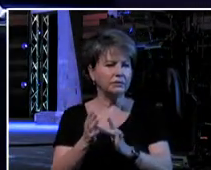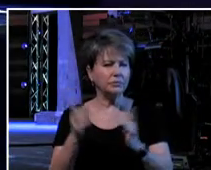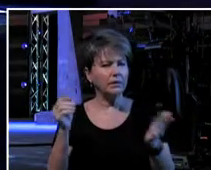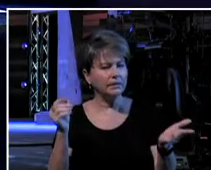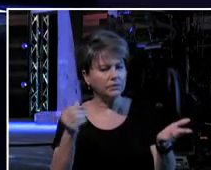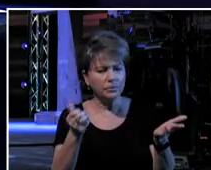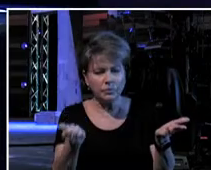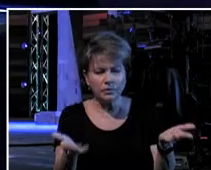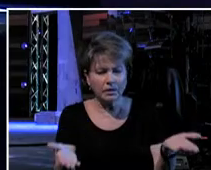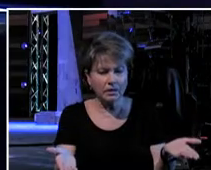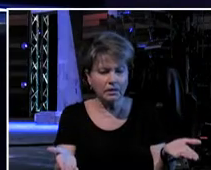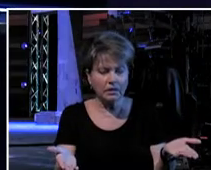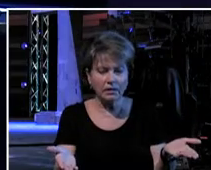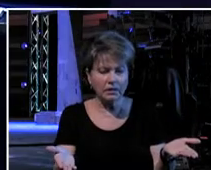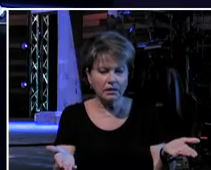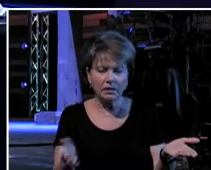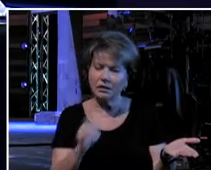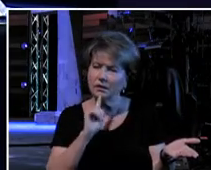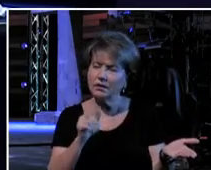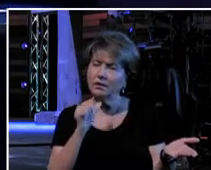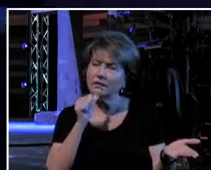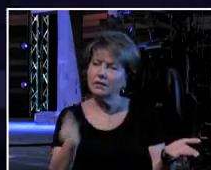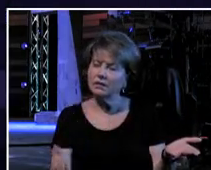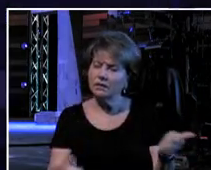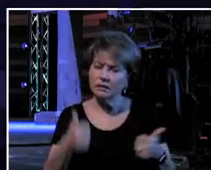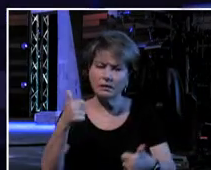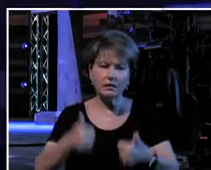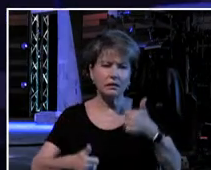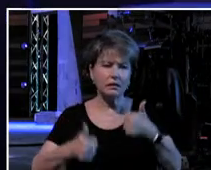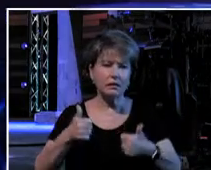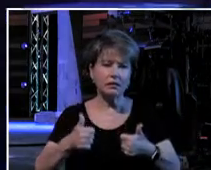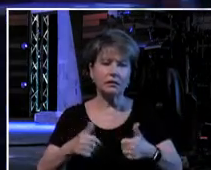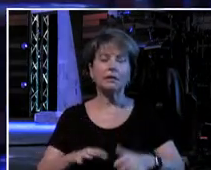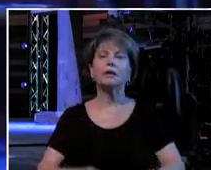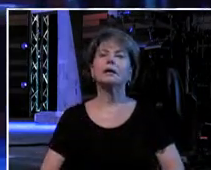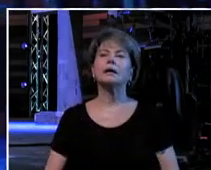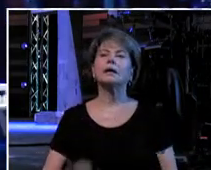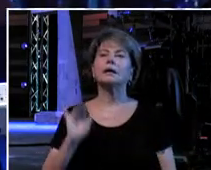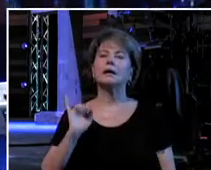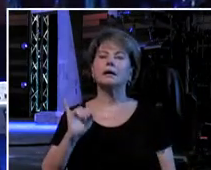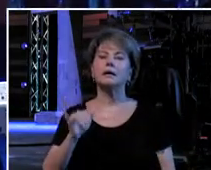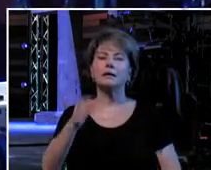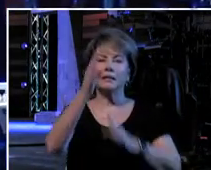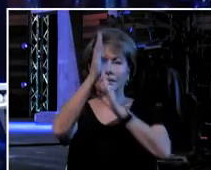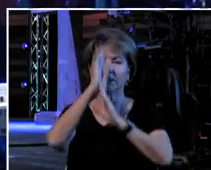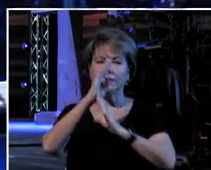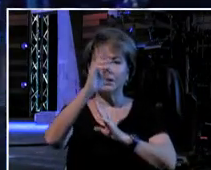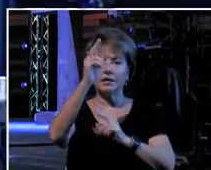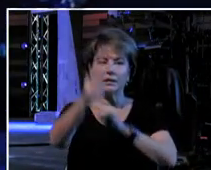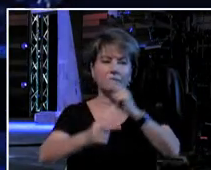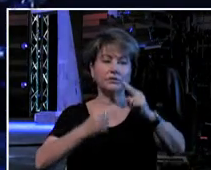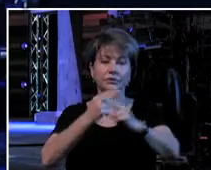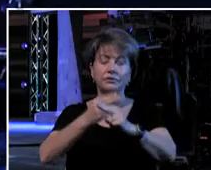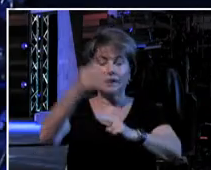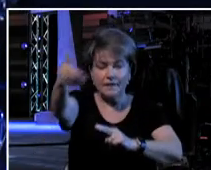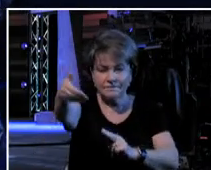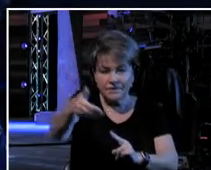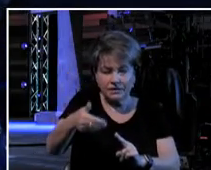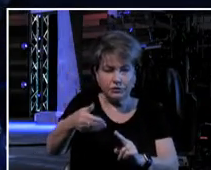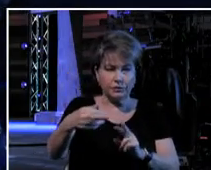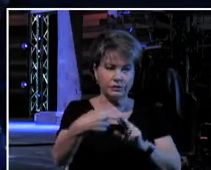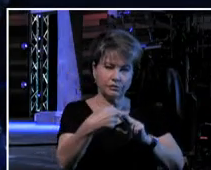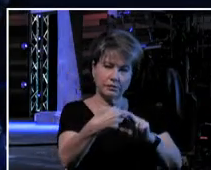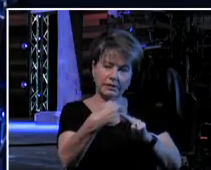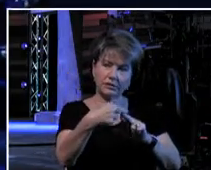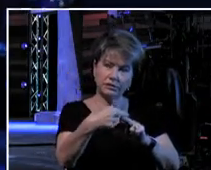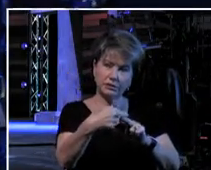Jesus? And the beauty of this message is that the God of the universe invites you into a relationship with him through